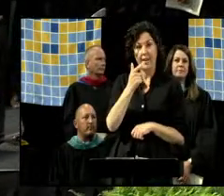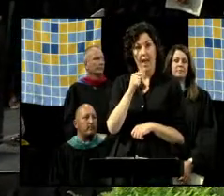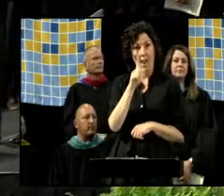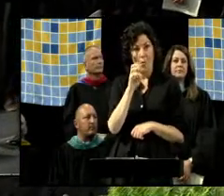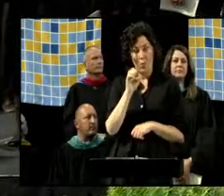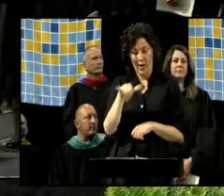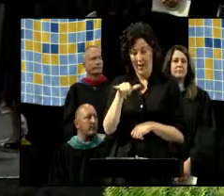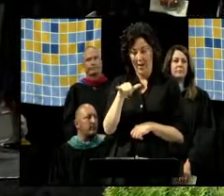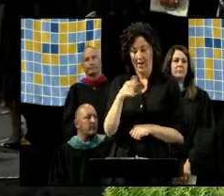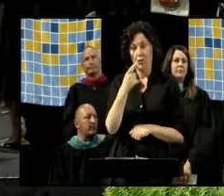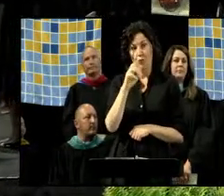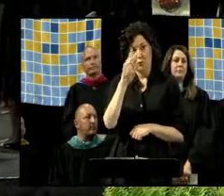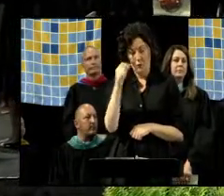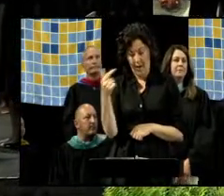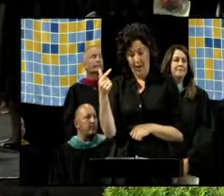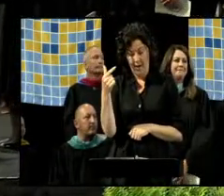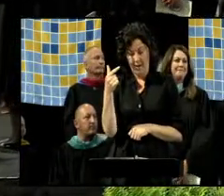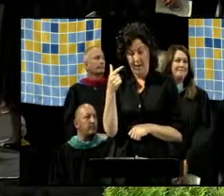Mr. Davy Gregg,